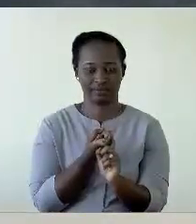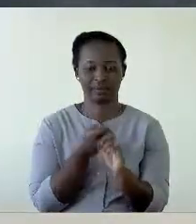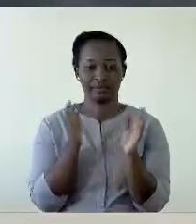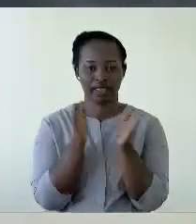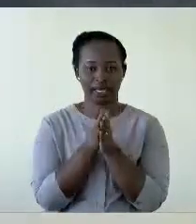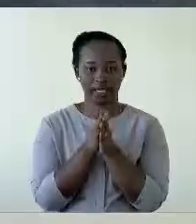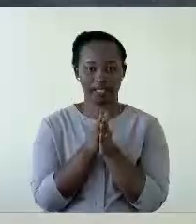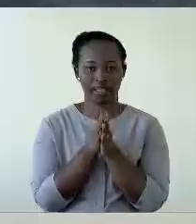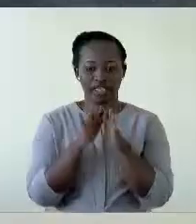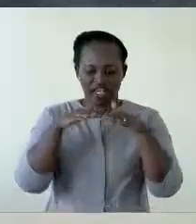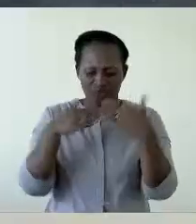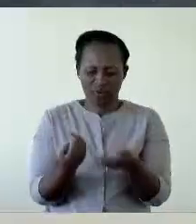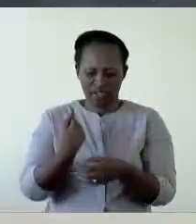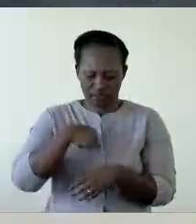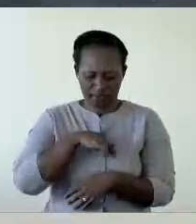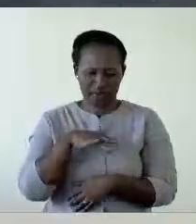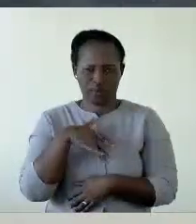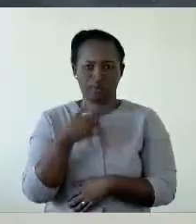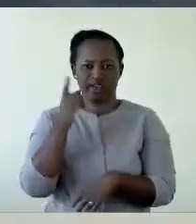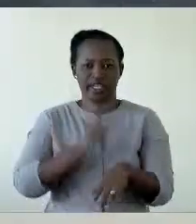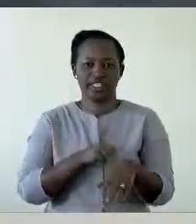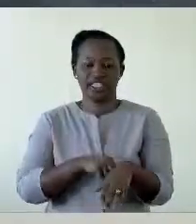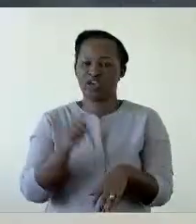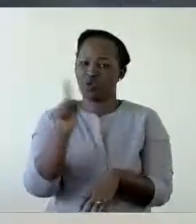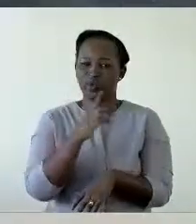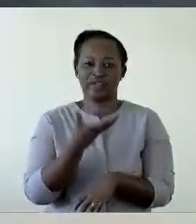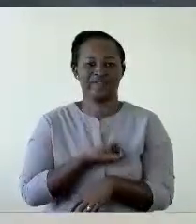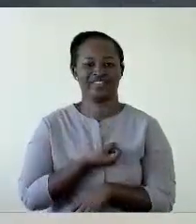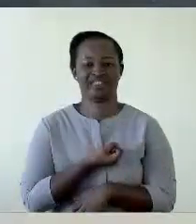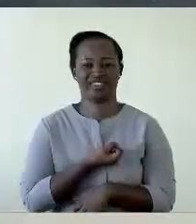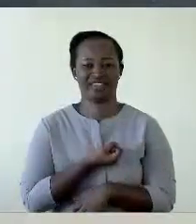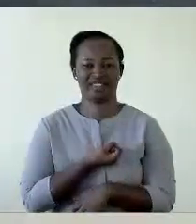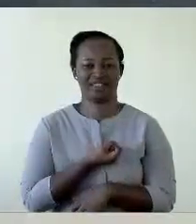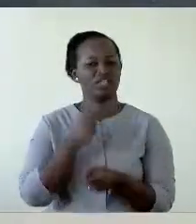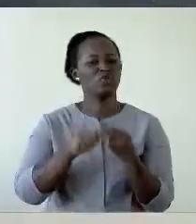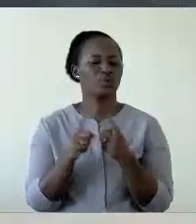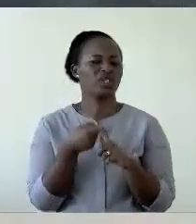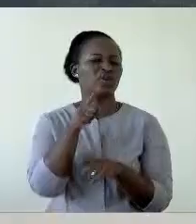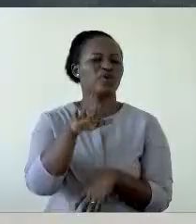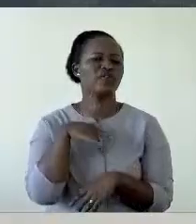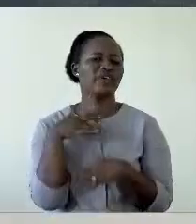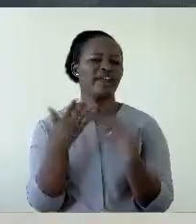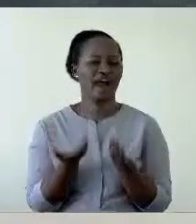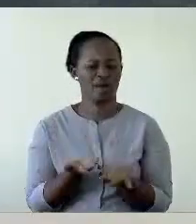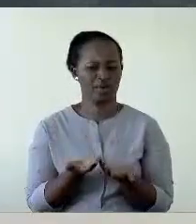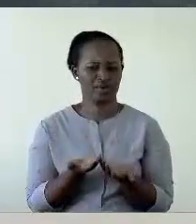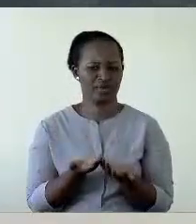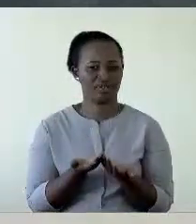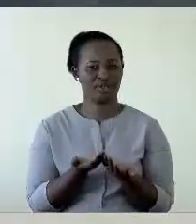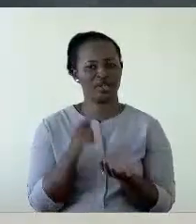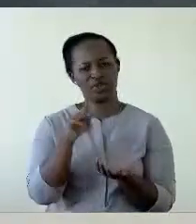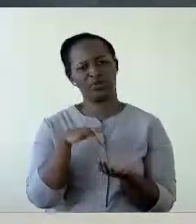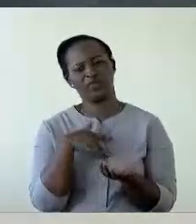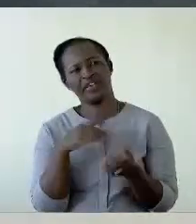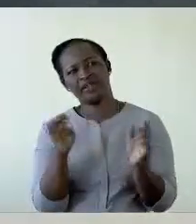And how do you feel when you don't have that friend? Somehow you